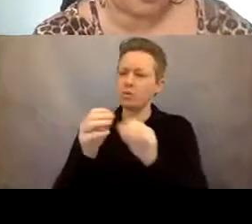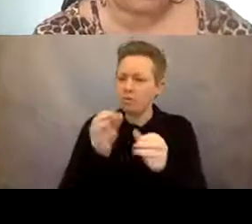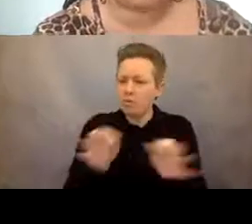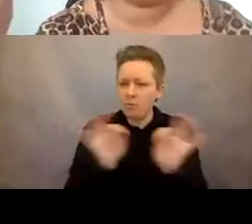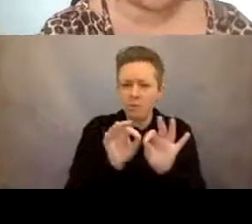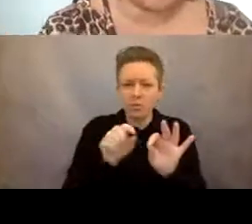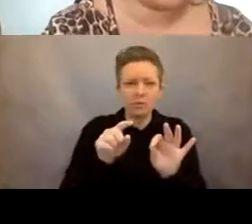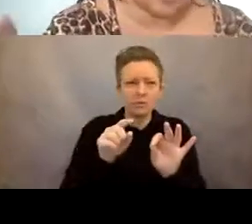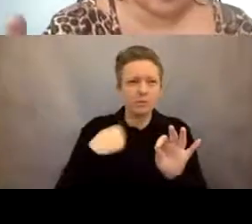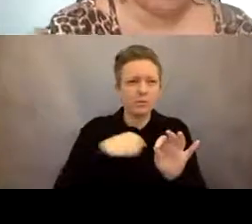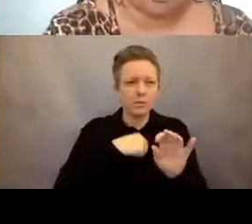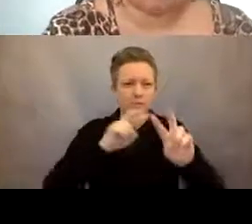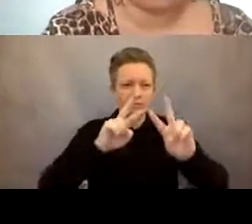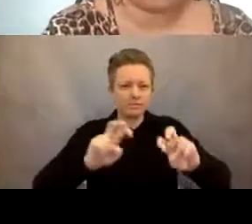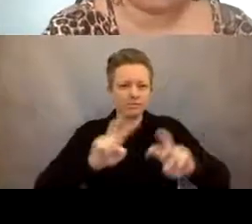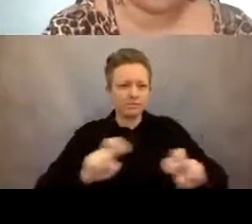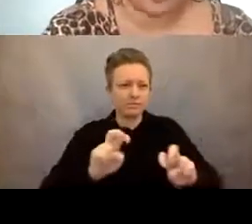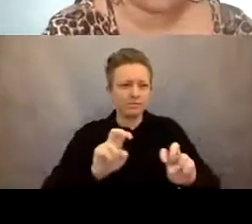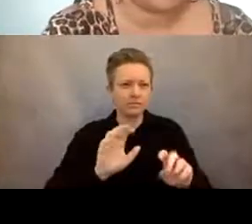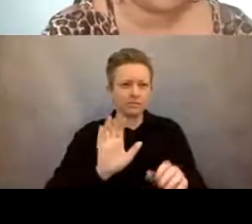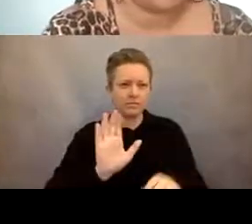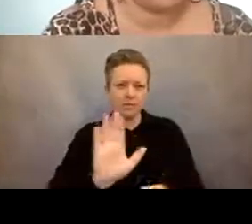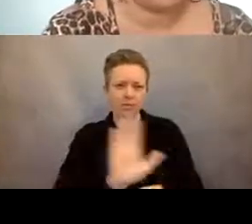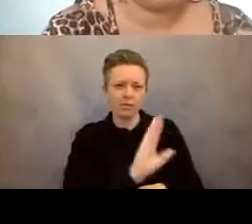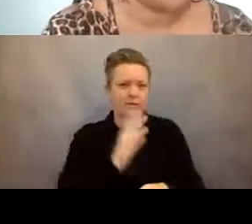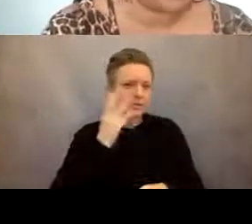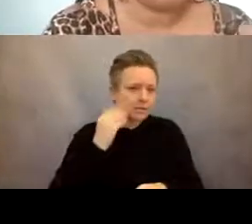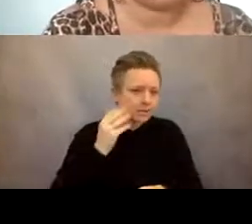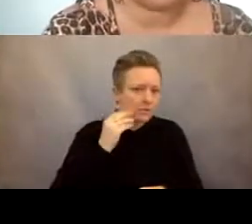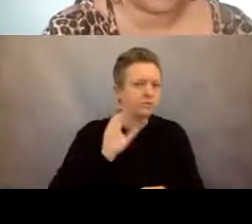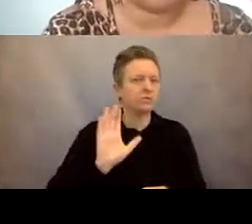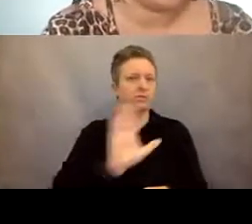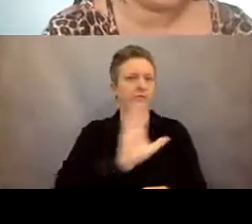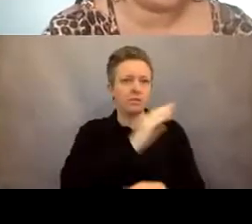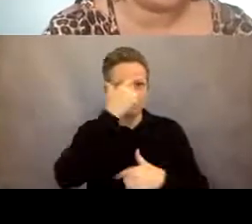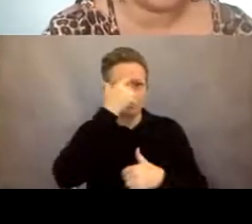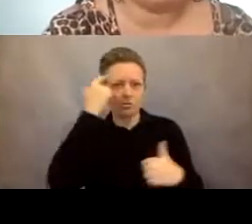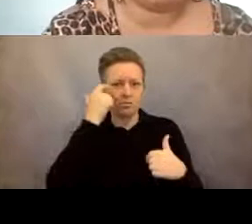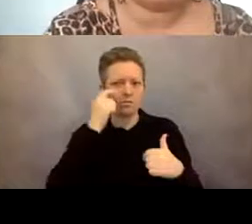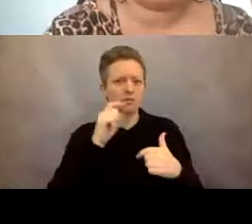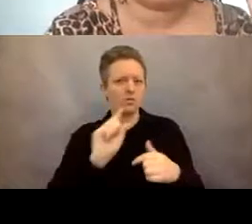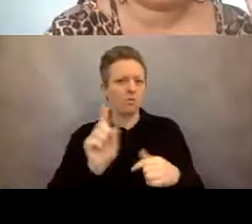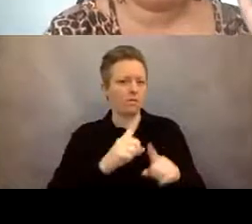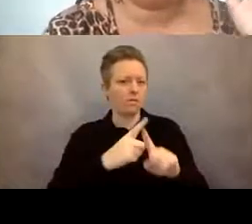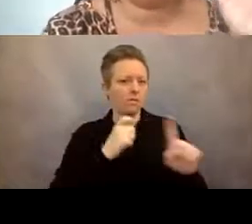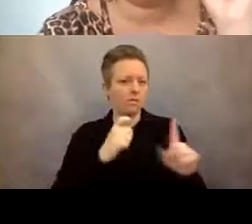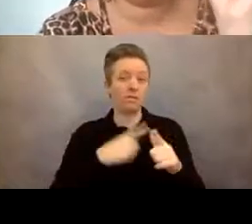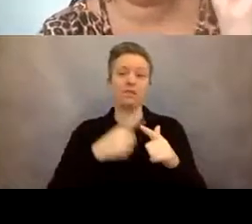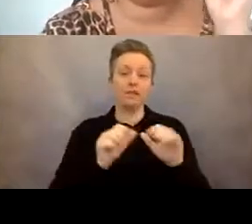responses to it, that's why you talk about trauma, not to blame or shame or anything like that.